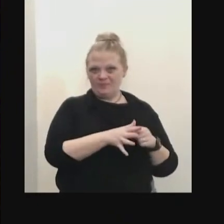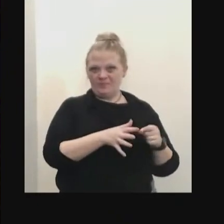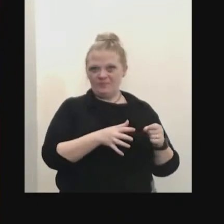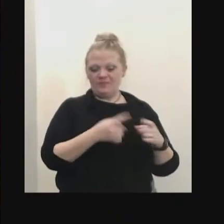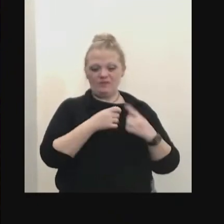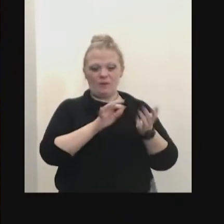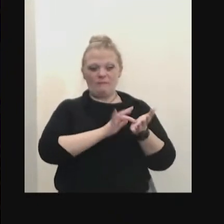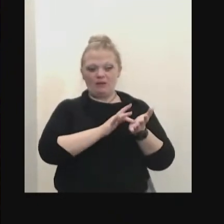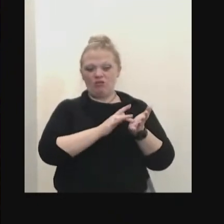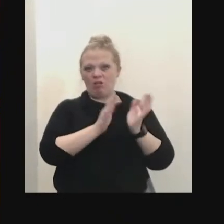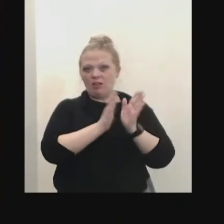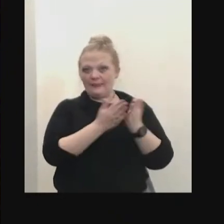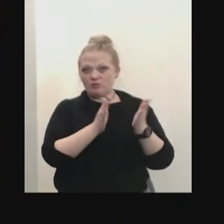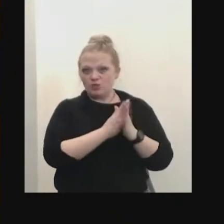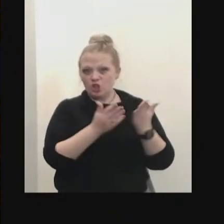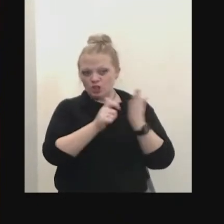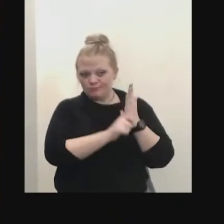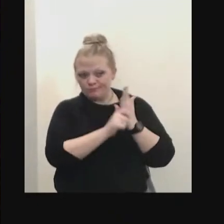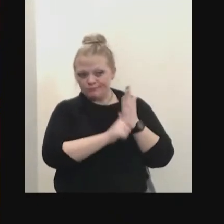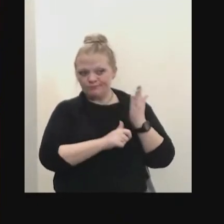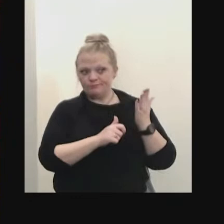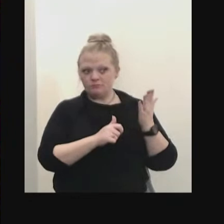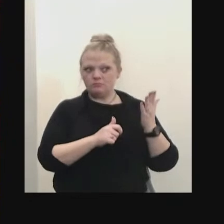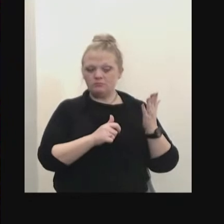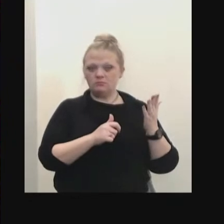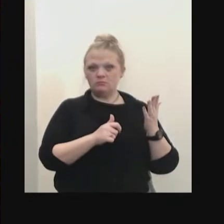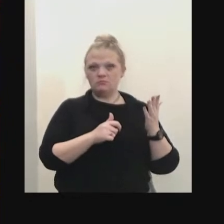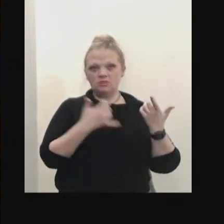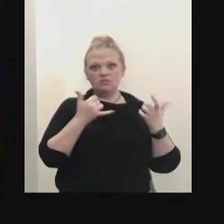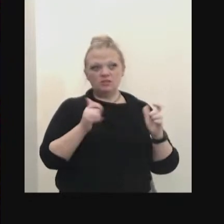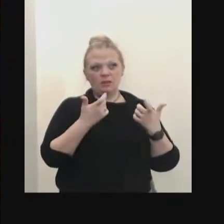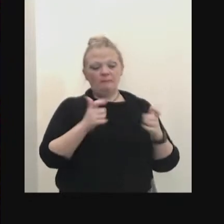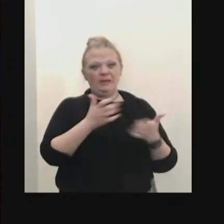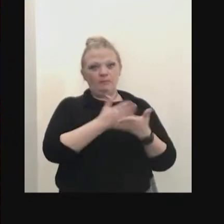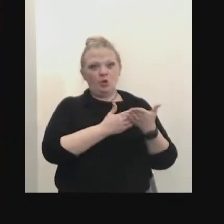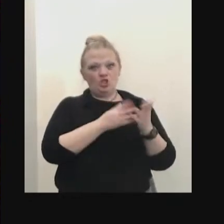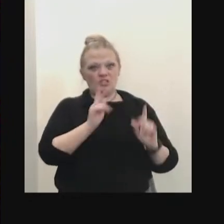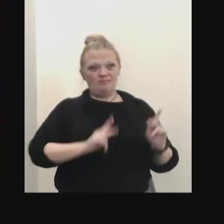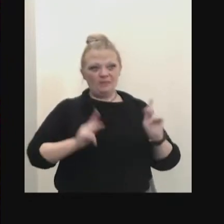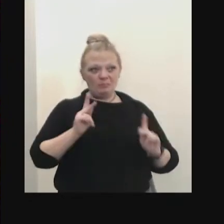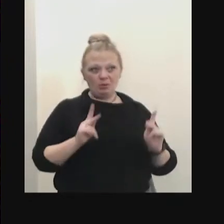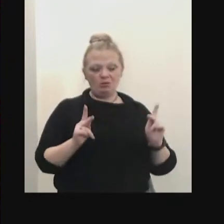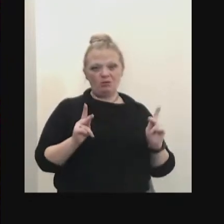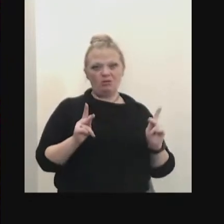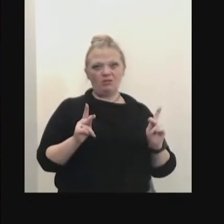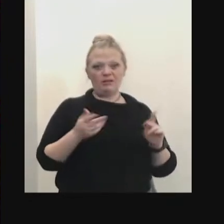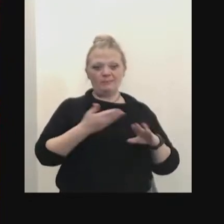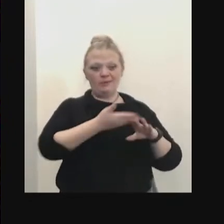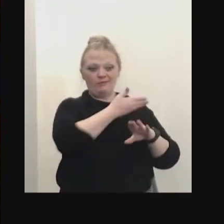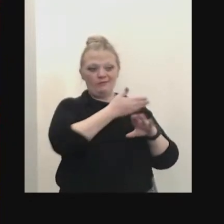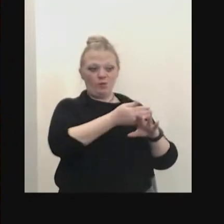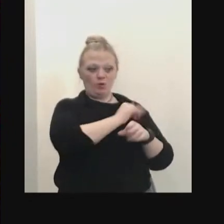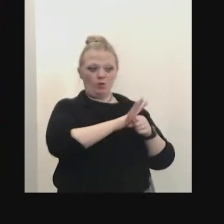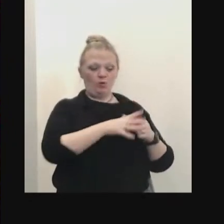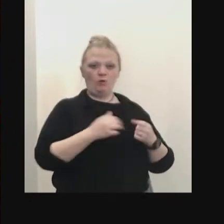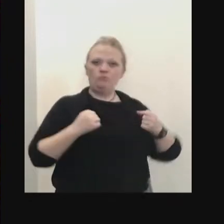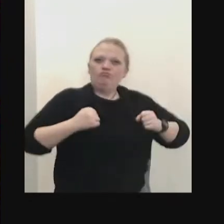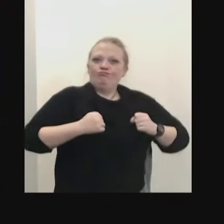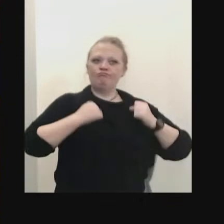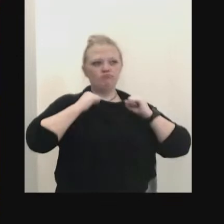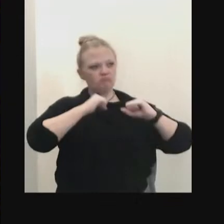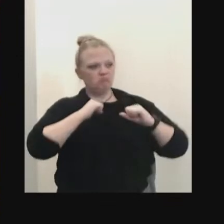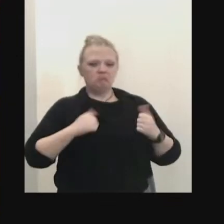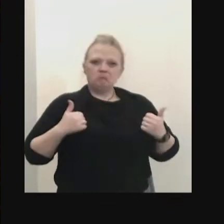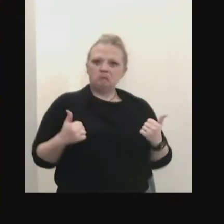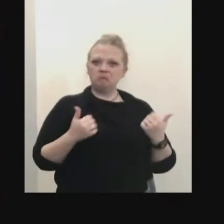literature, there's still like a significant proportion of people who, before COVID might have been, well, have no underlying disease,